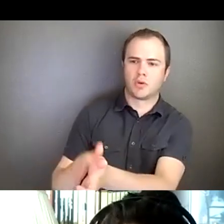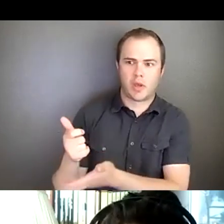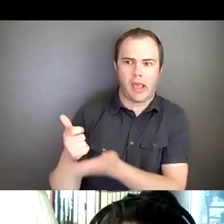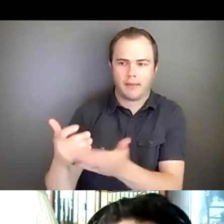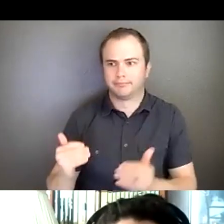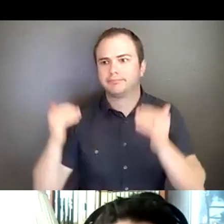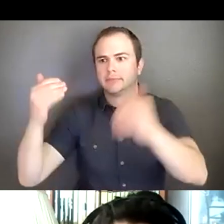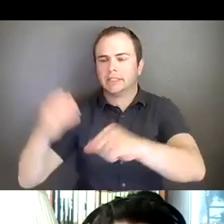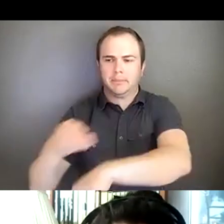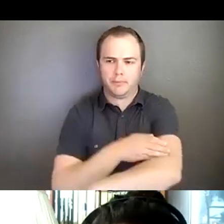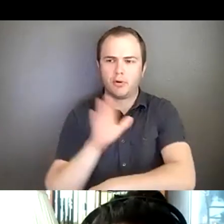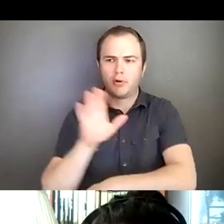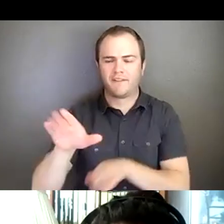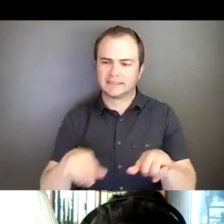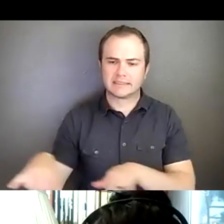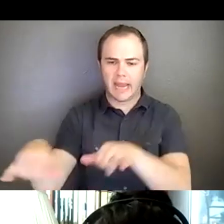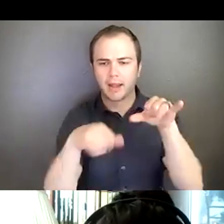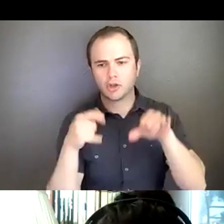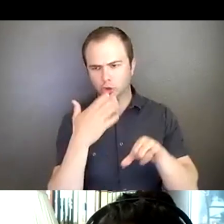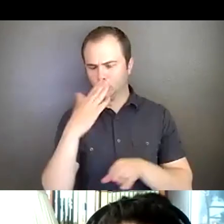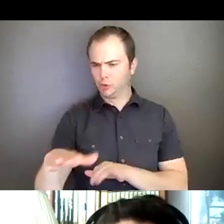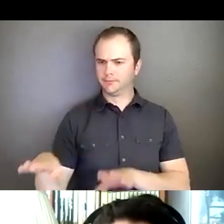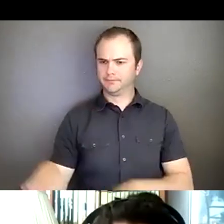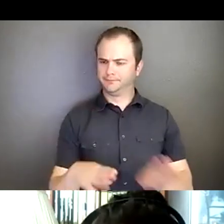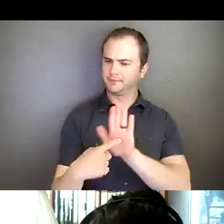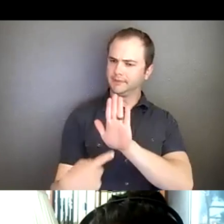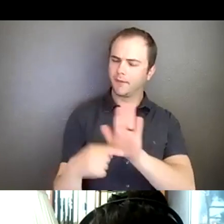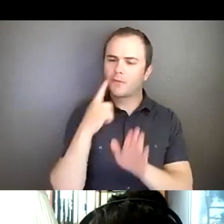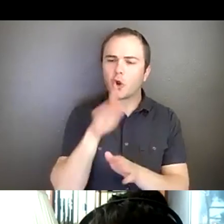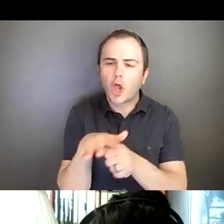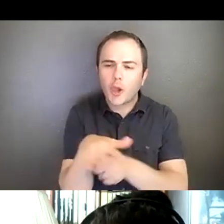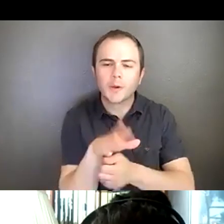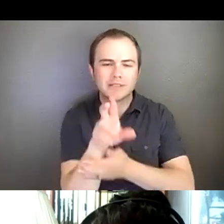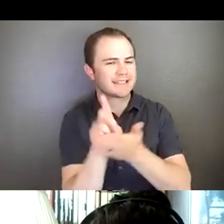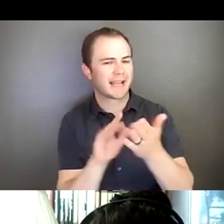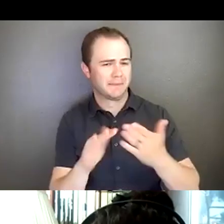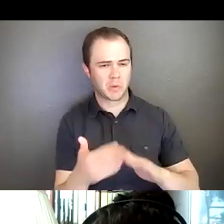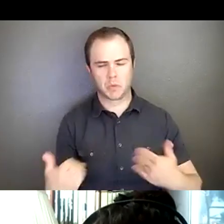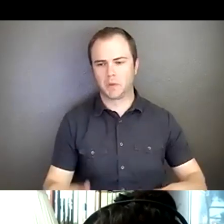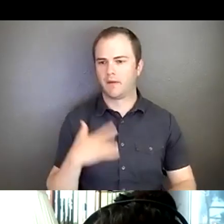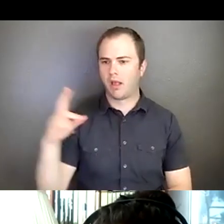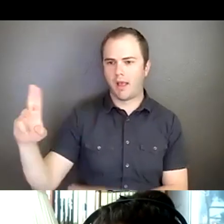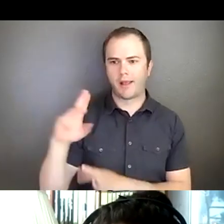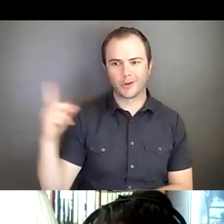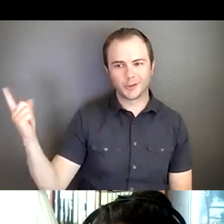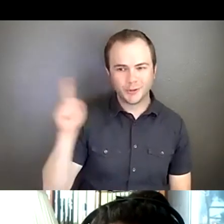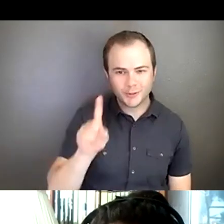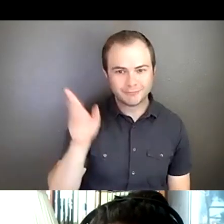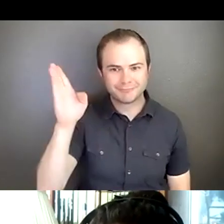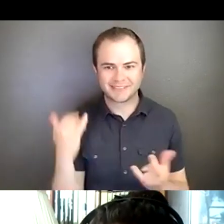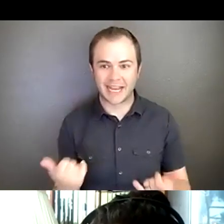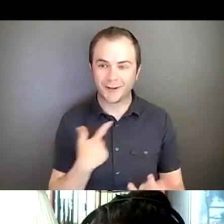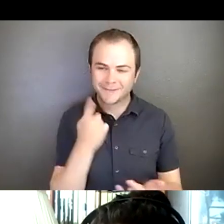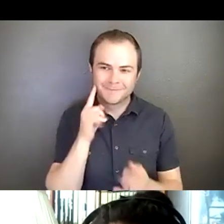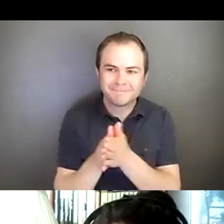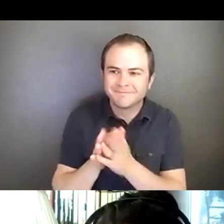and conduct within her local design community. We are honored to have Amy's loving and engaging presence here today and look forward to learning more